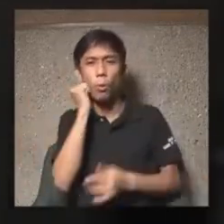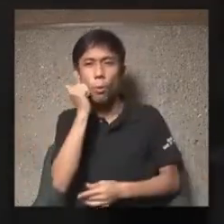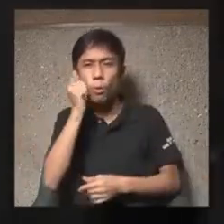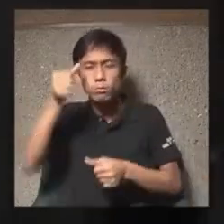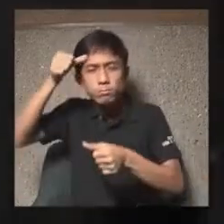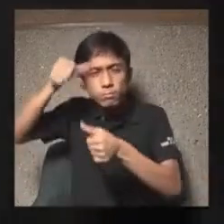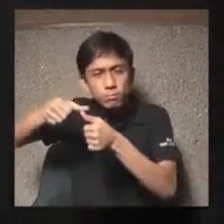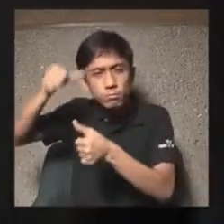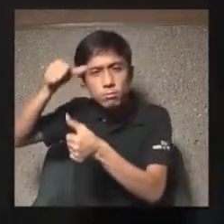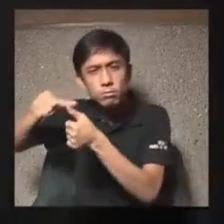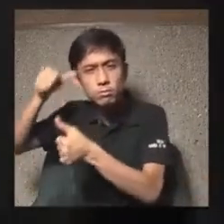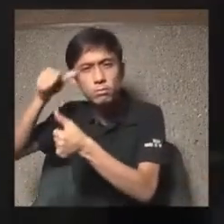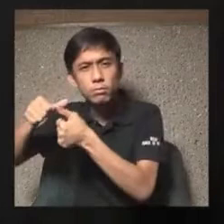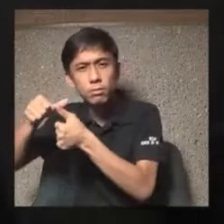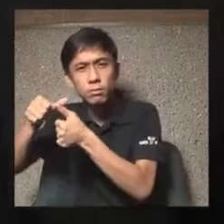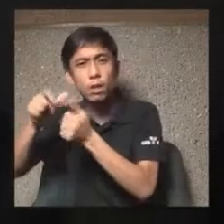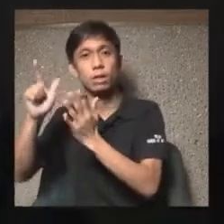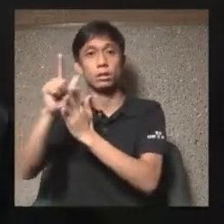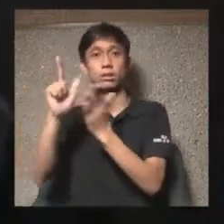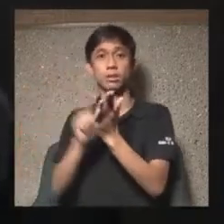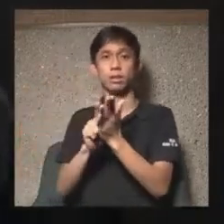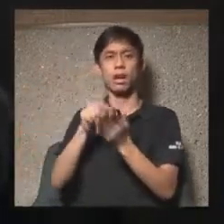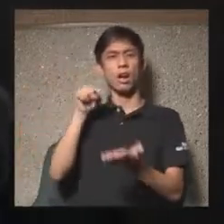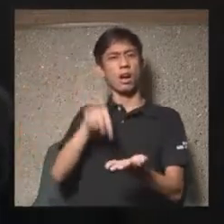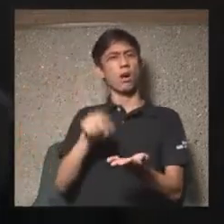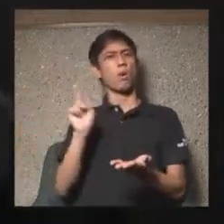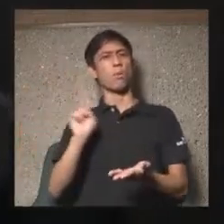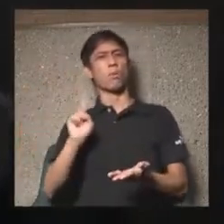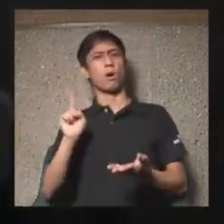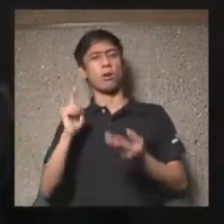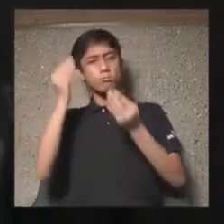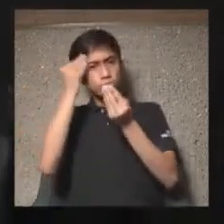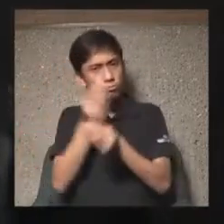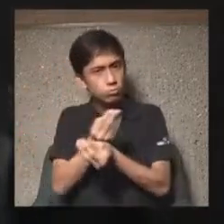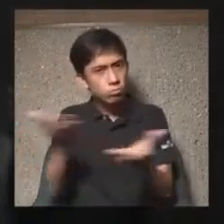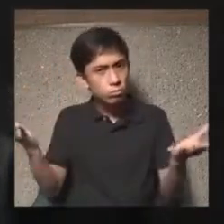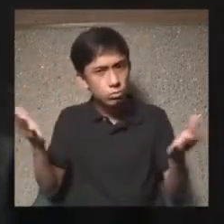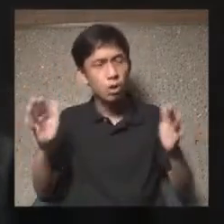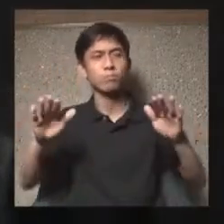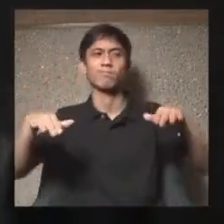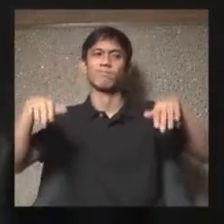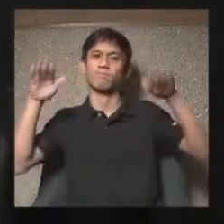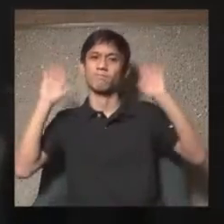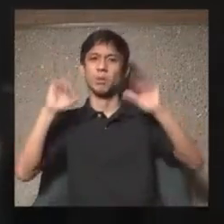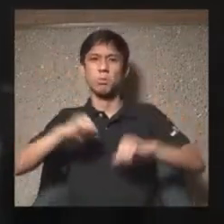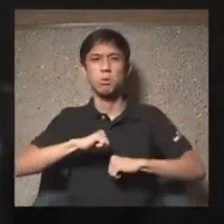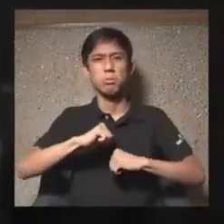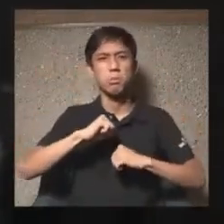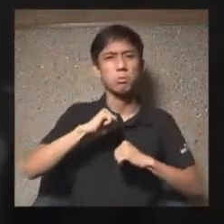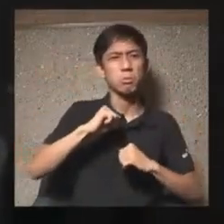God says, give up your pride, give up your ambition, give up your money.